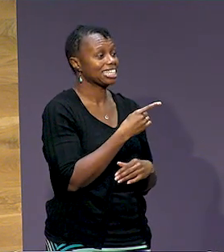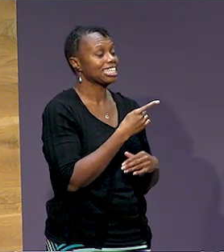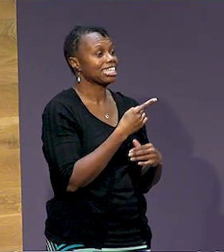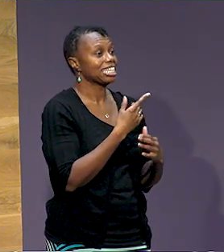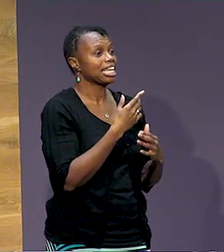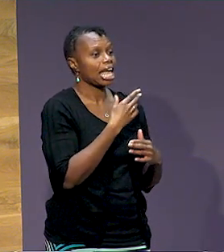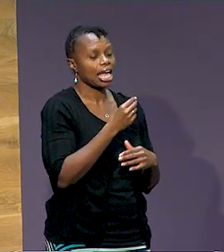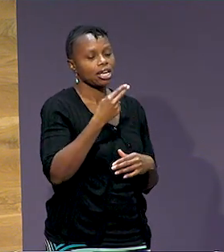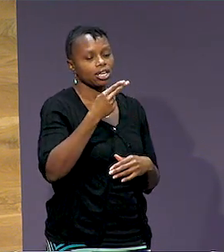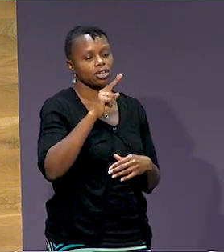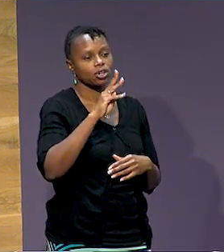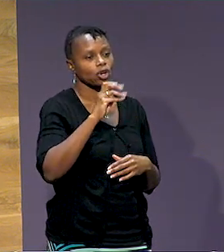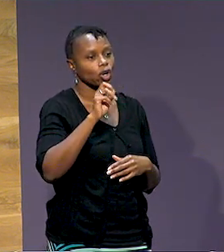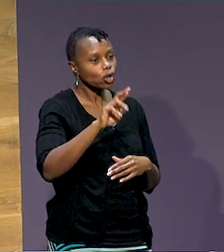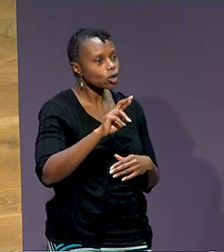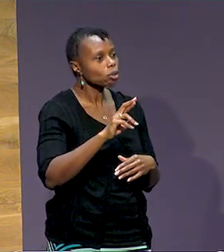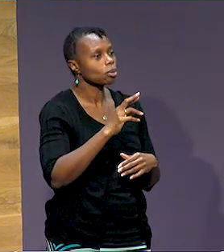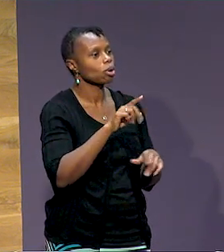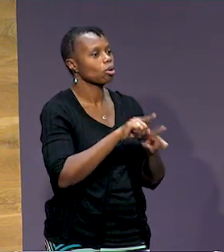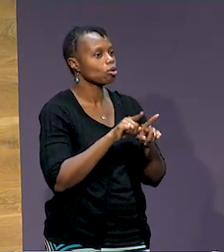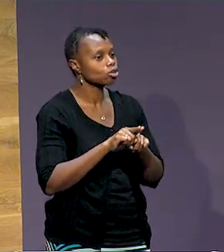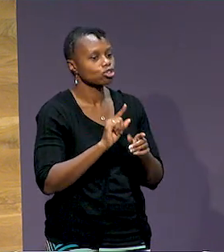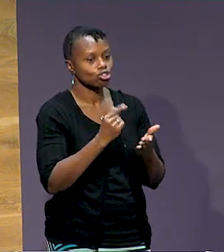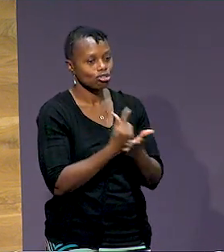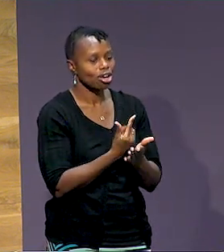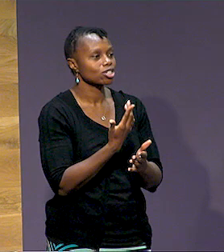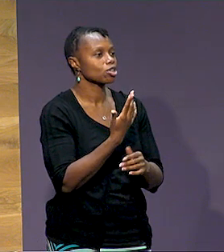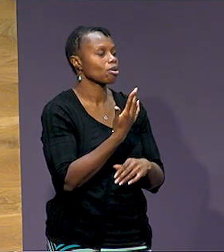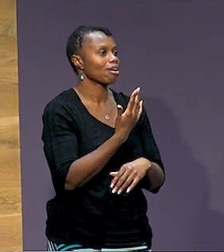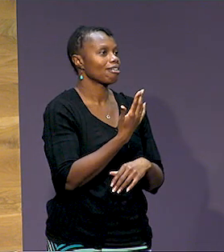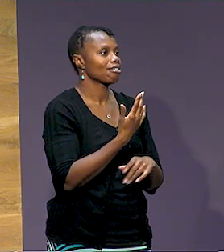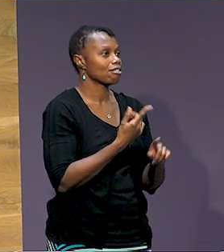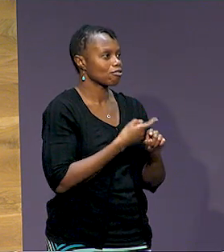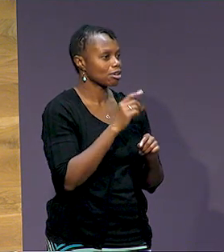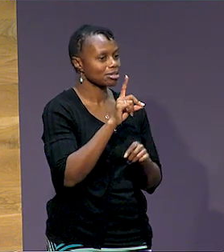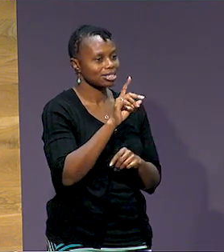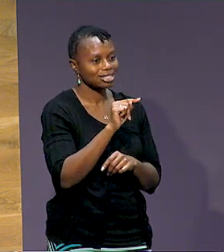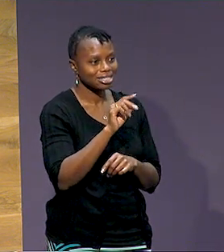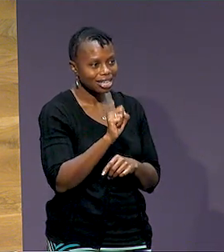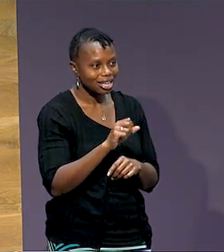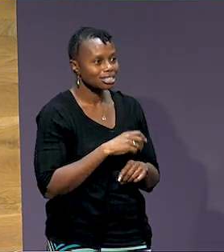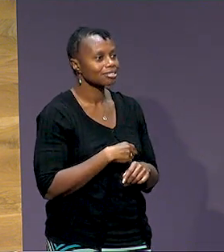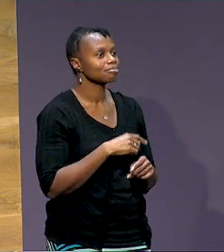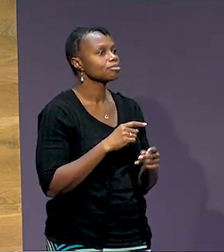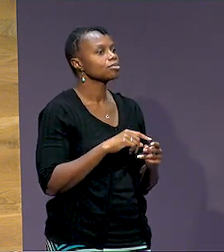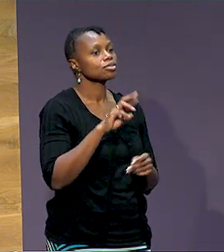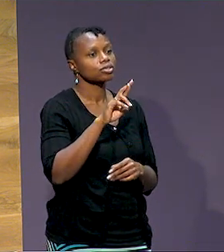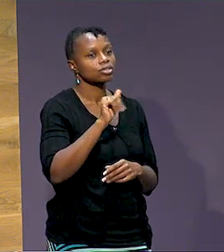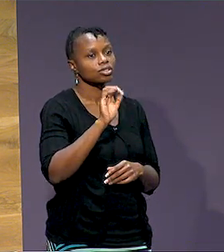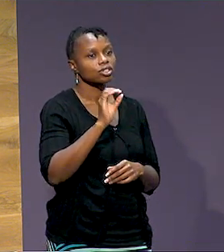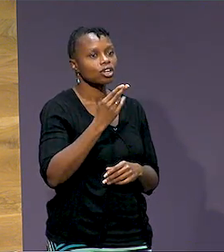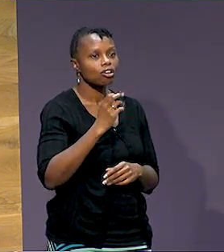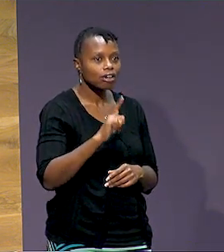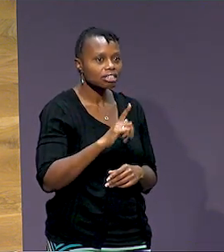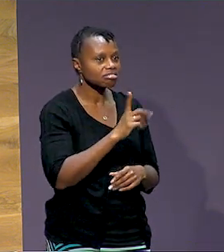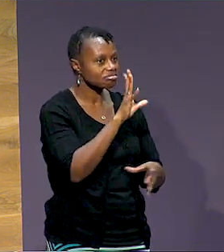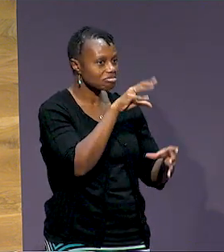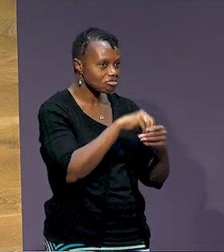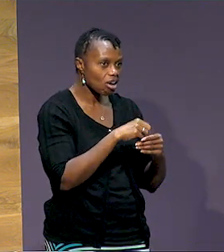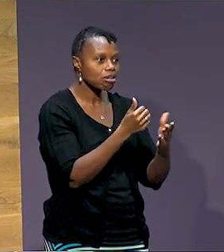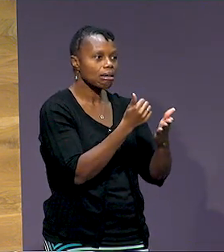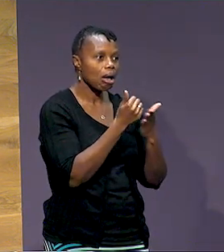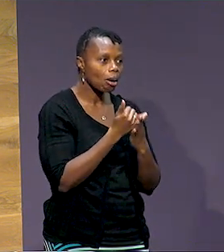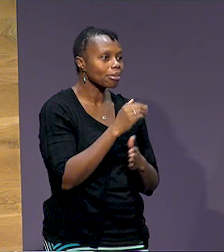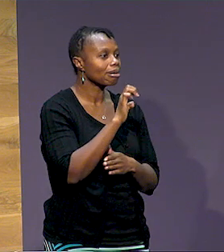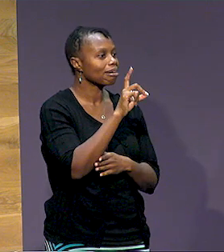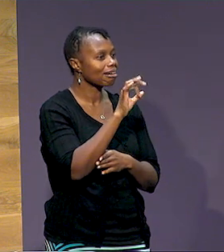grad, is in there. Sophie Demuth is in there. Rachel Welcher is in there helping us edit. And so we are making these choices as a